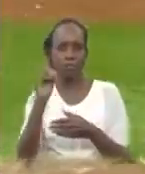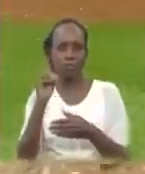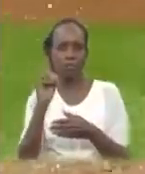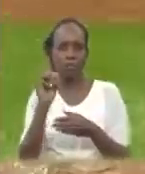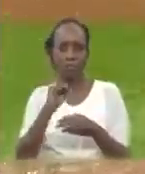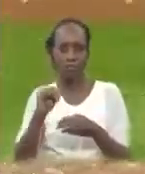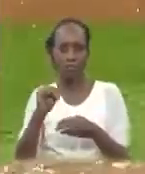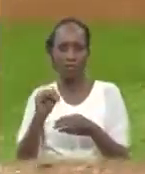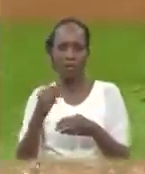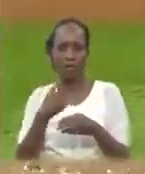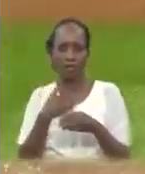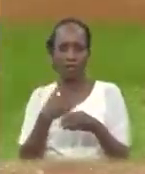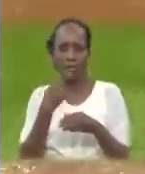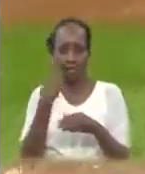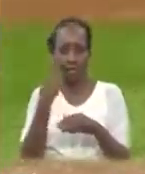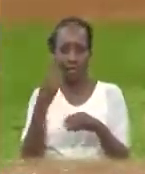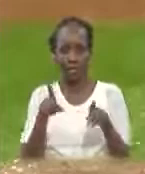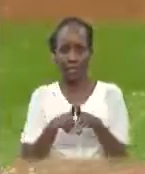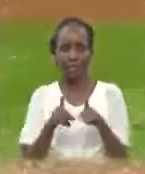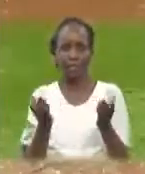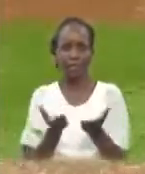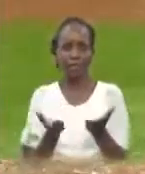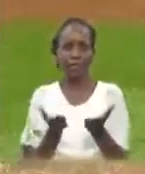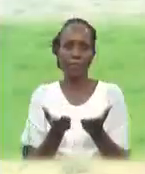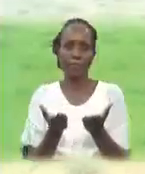identified as available.